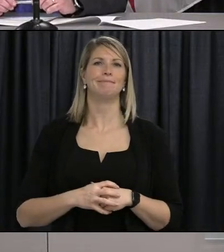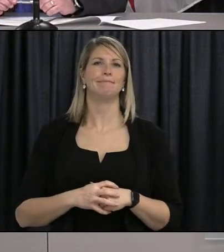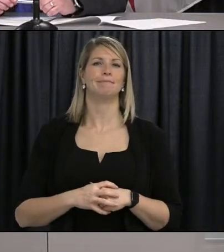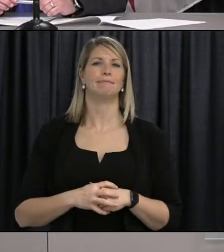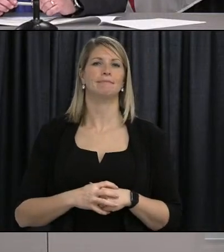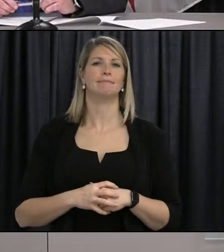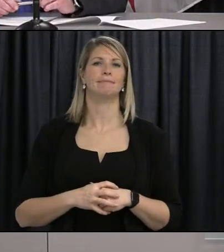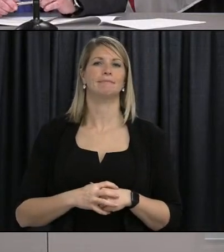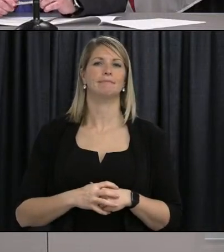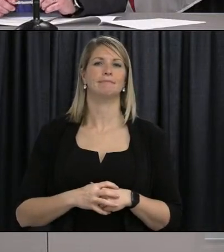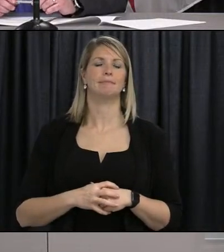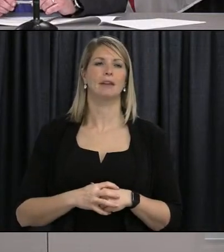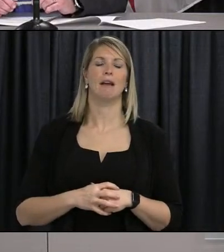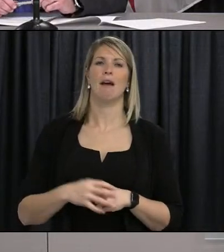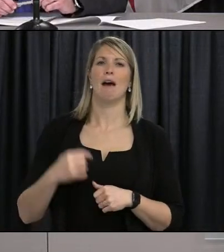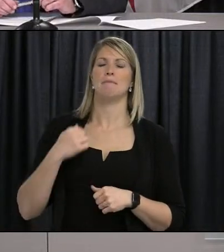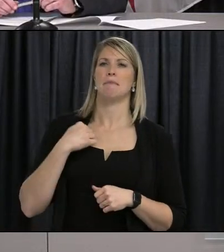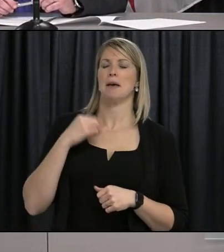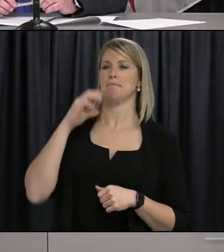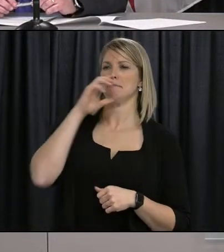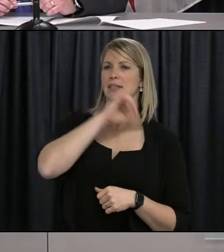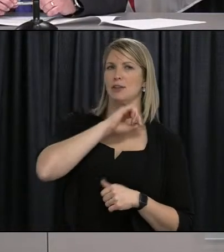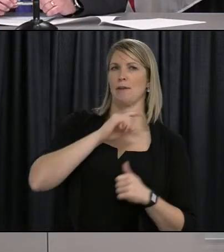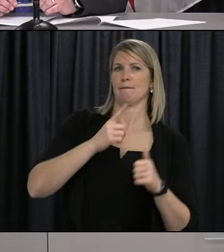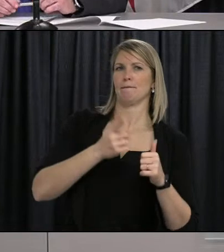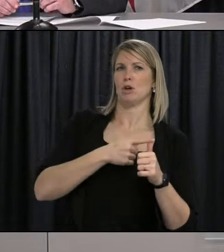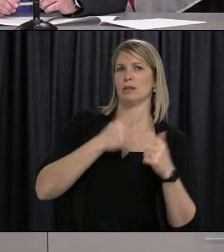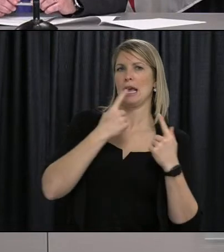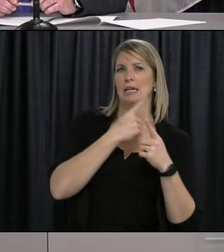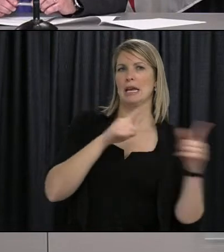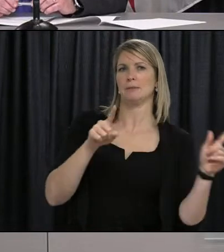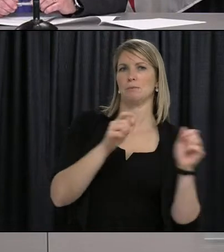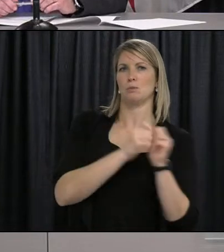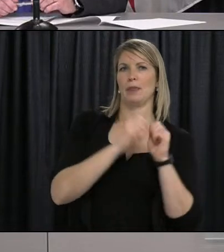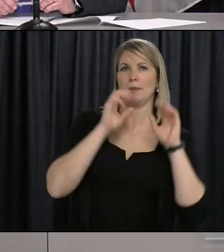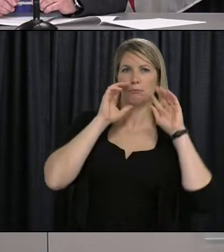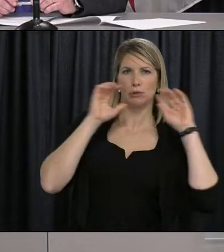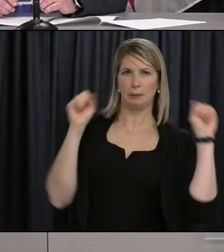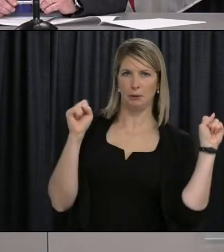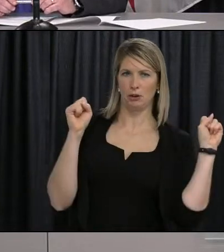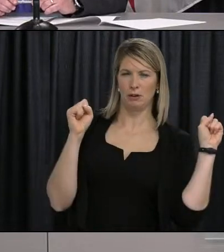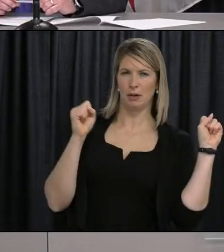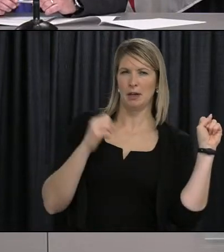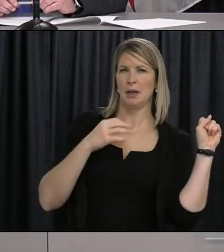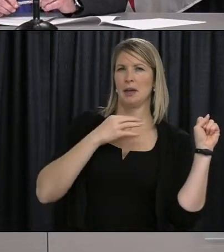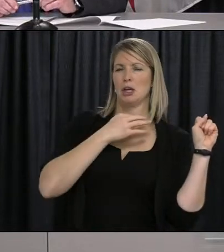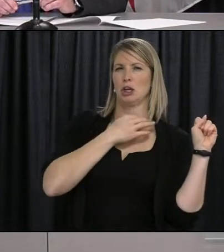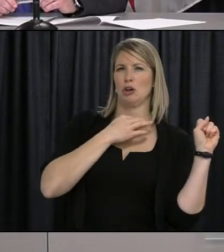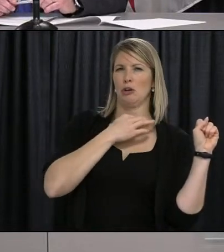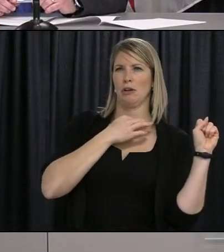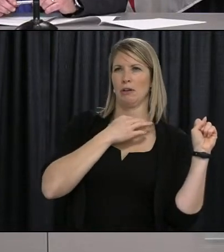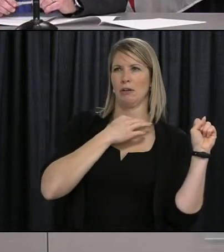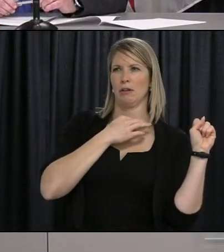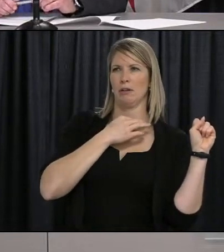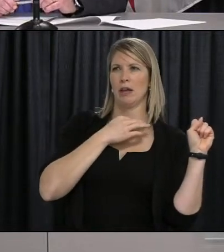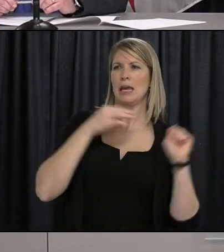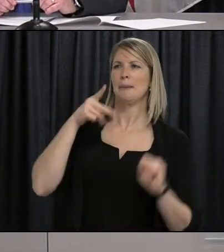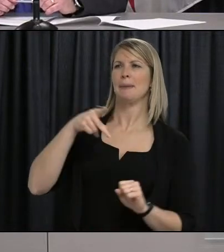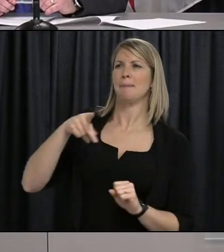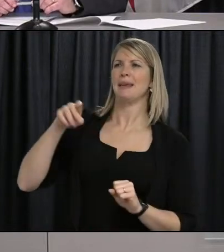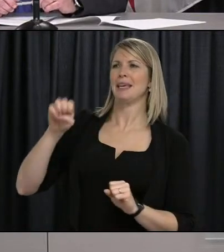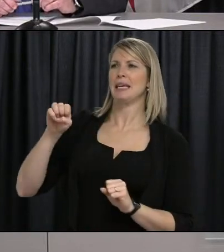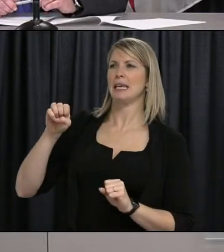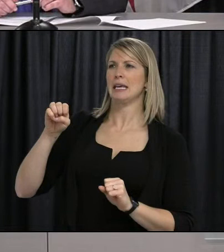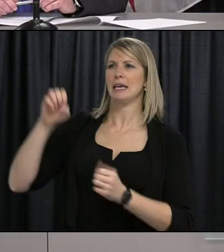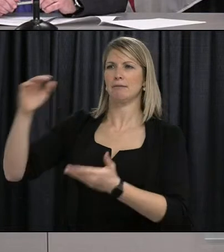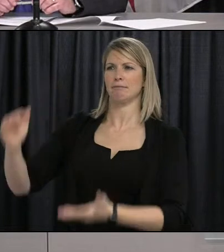previous briefing with the Premier, but I'm curious as to, I just wanted to know the percentage of PPE.